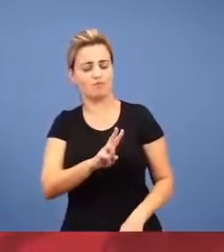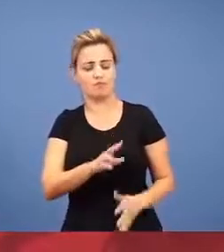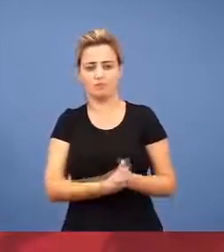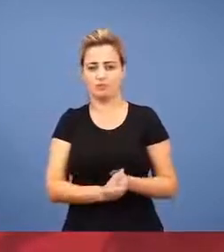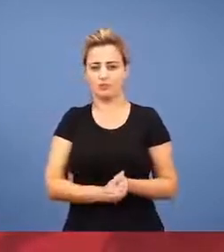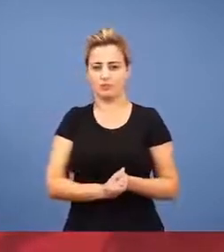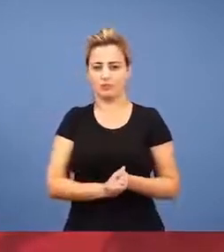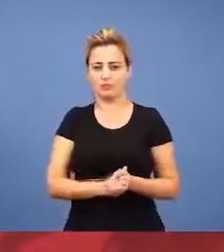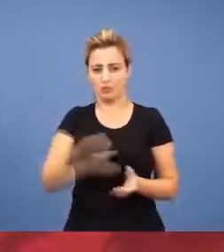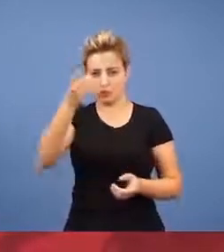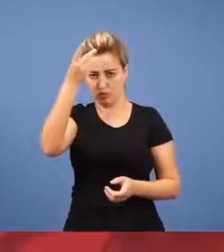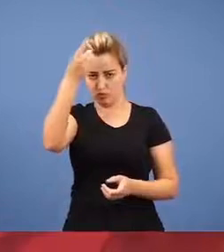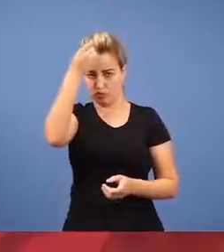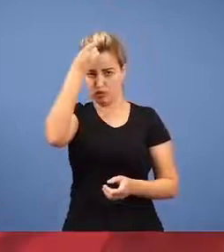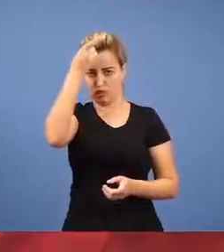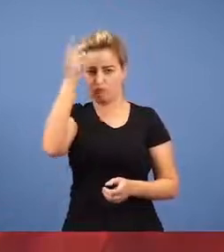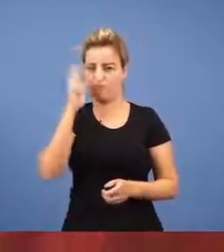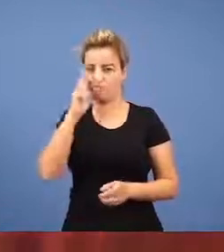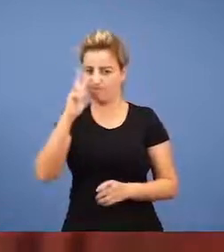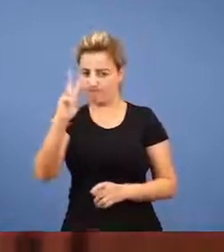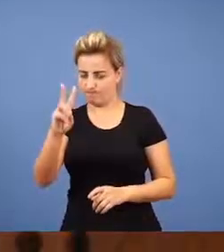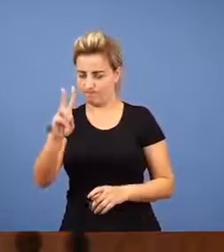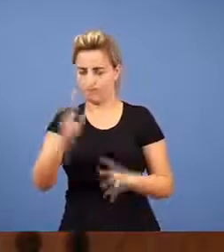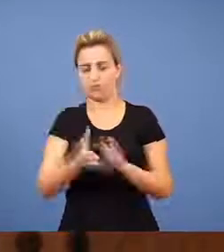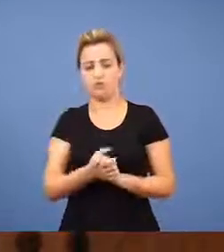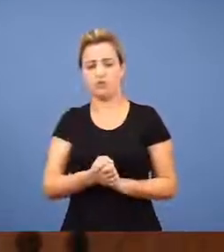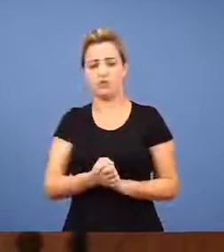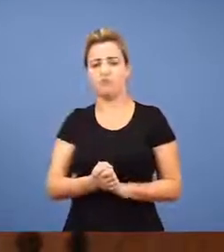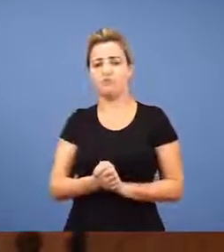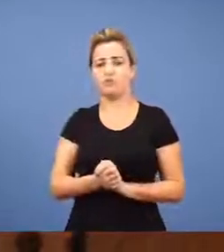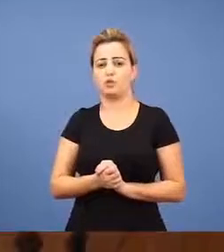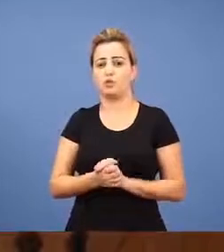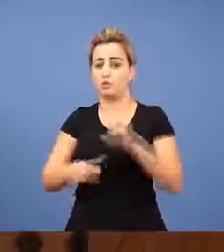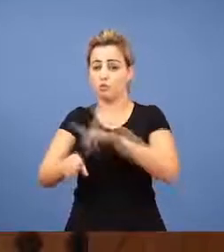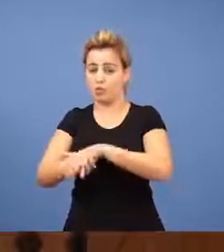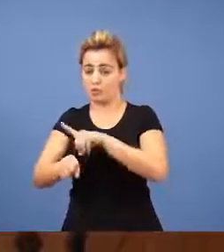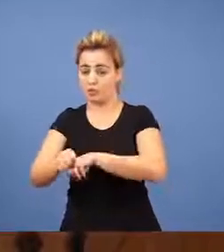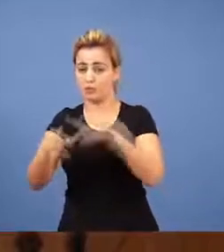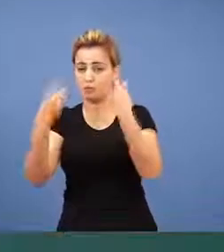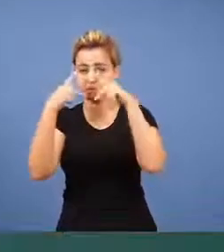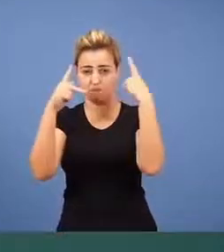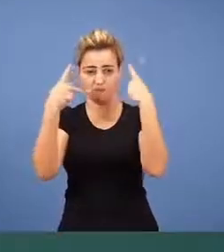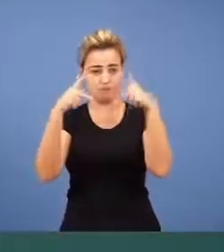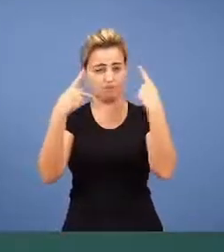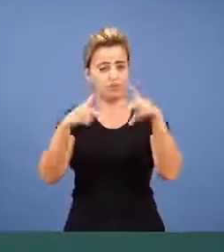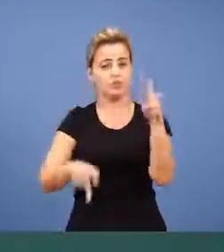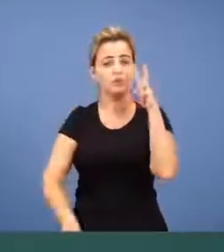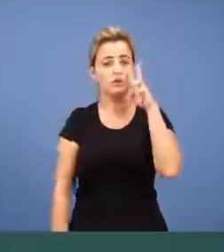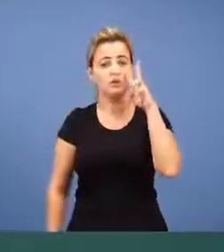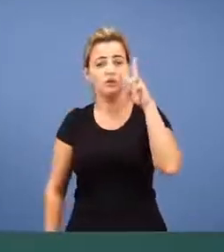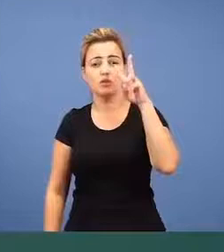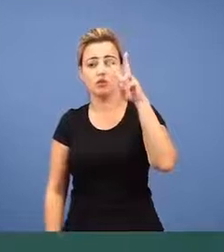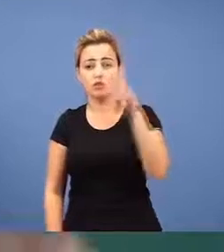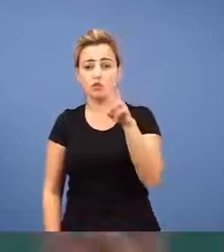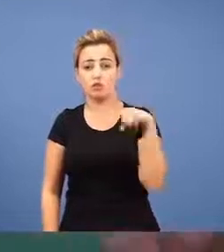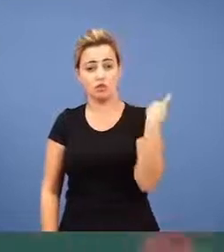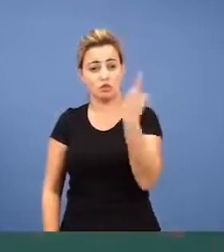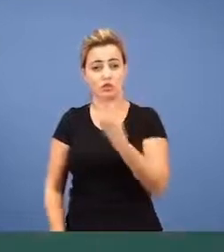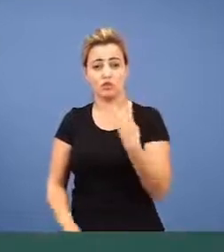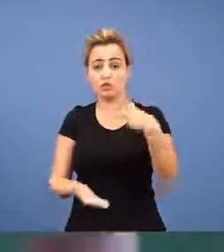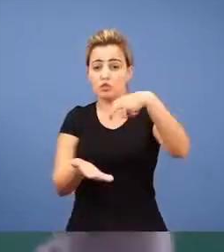in eternity. Now, another vision. I saw that as the word is being